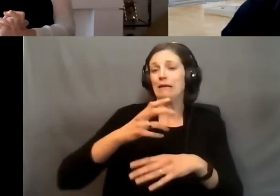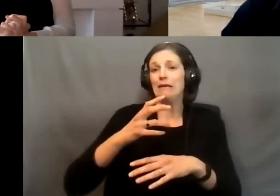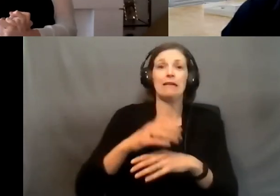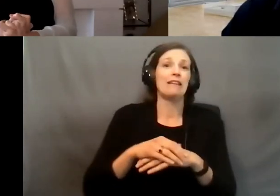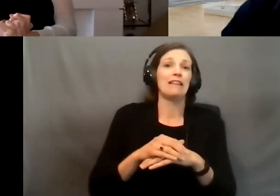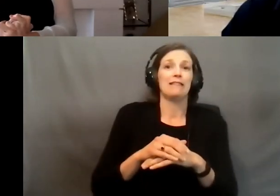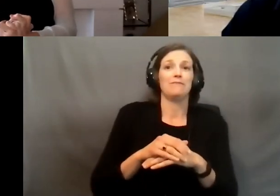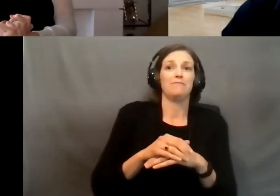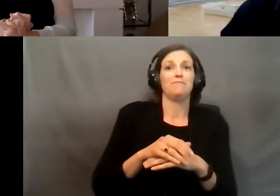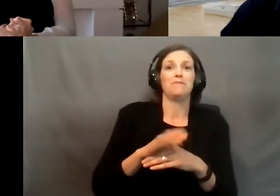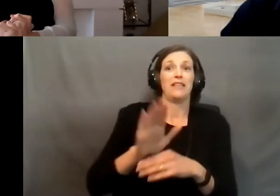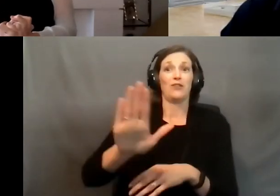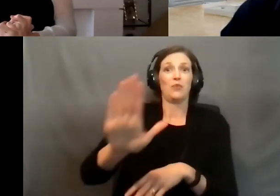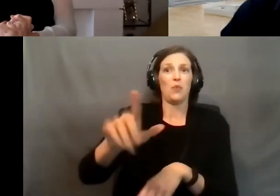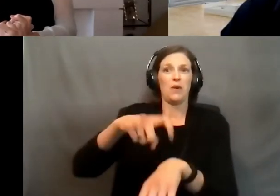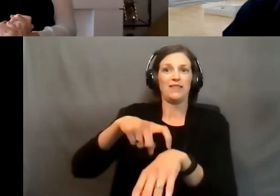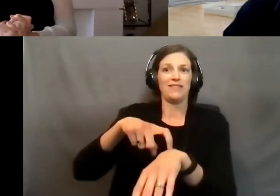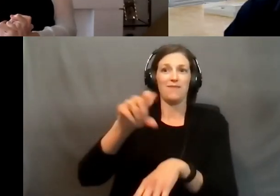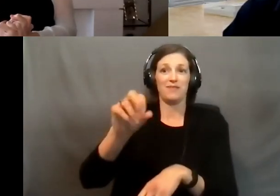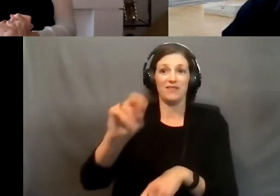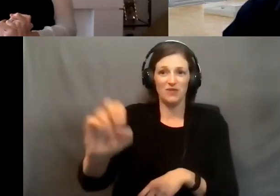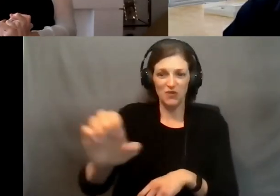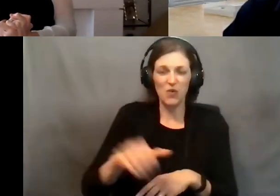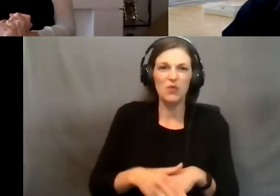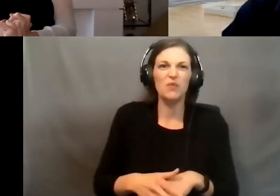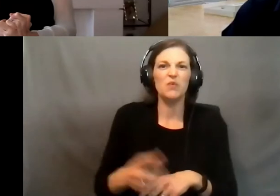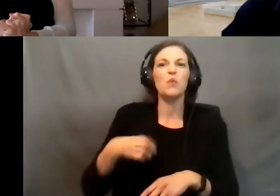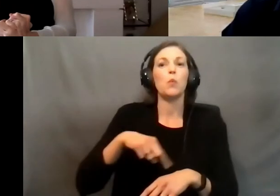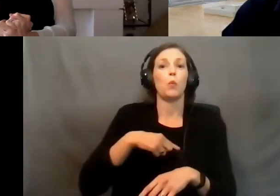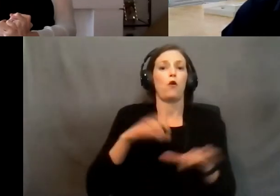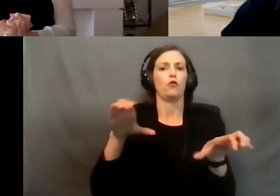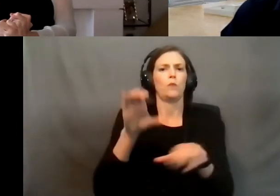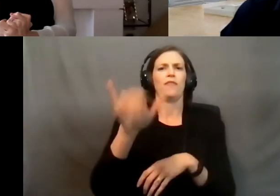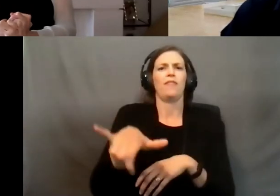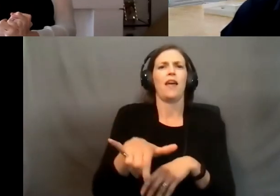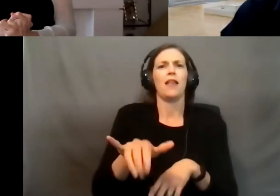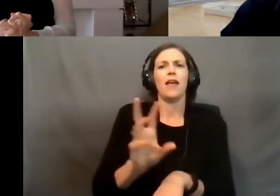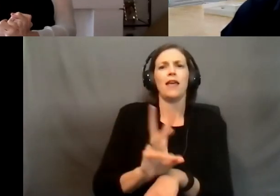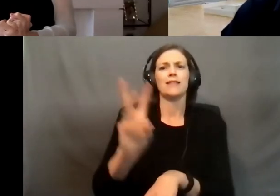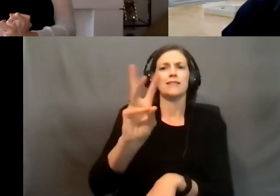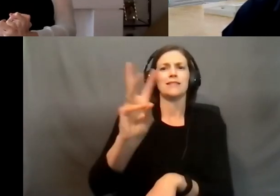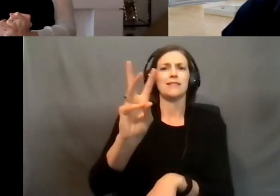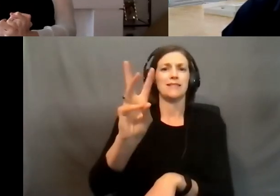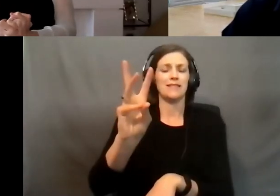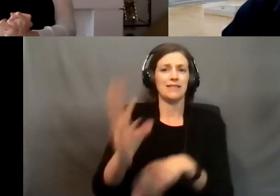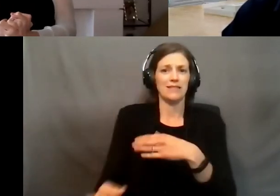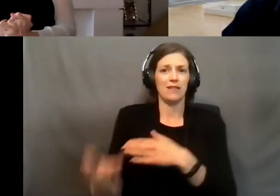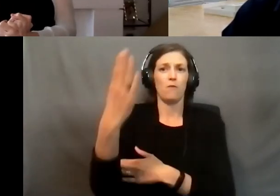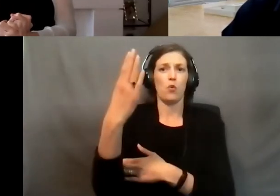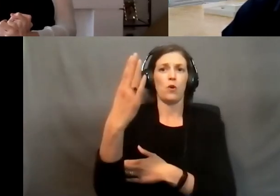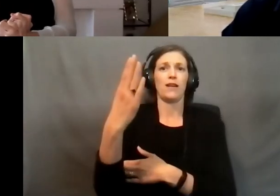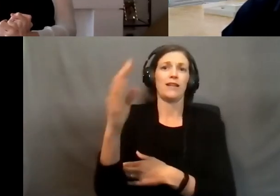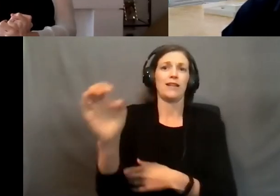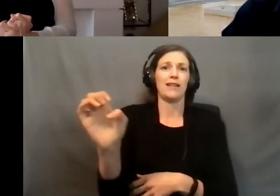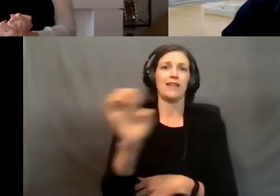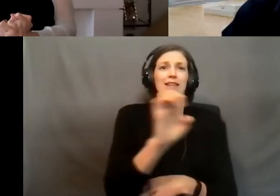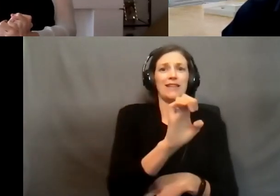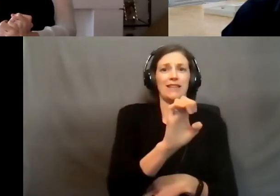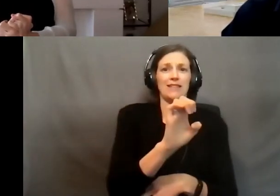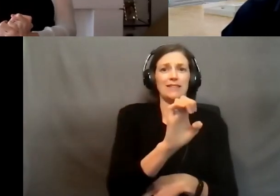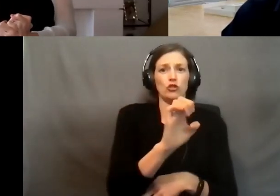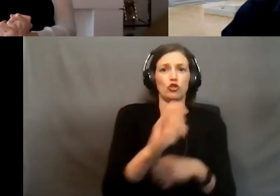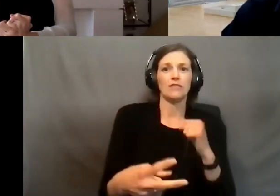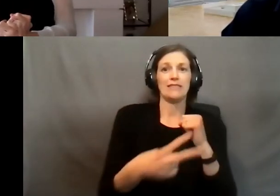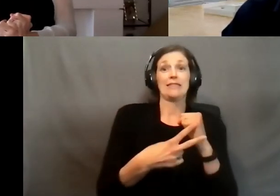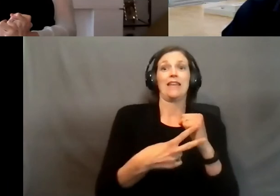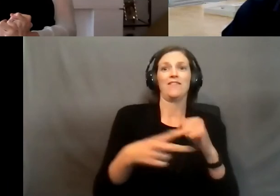your day at this moment, we are doing that at 6 a.m. Eastern savings time